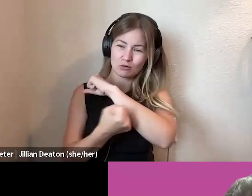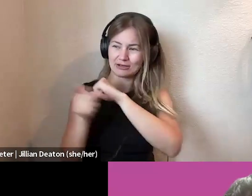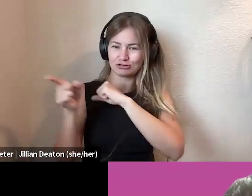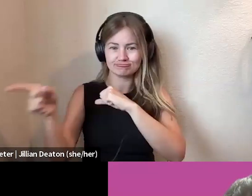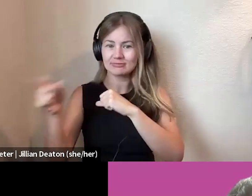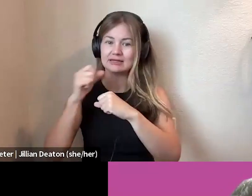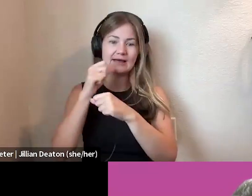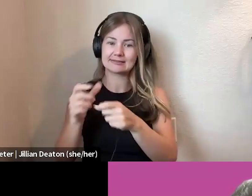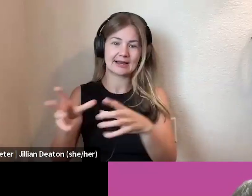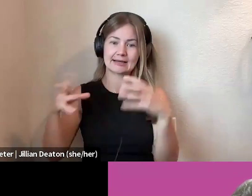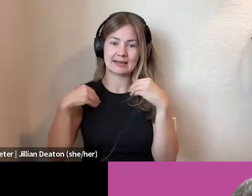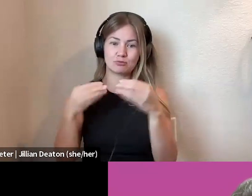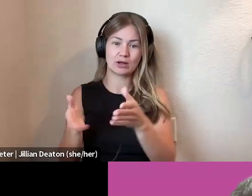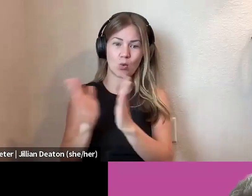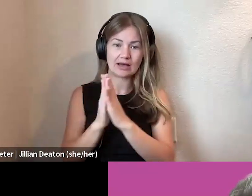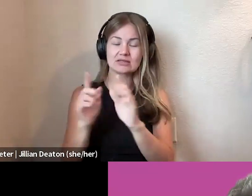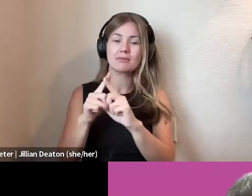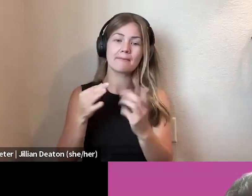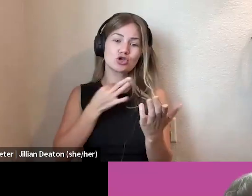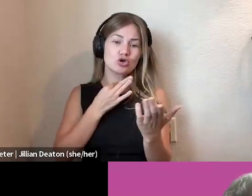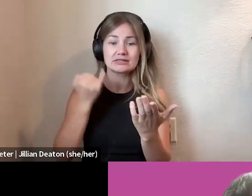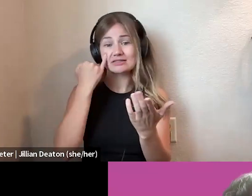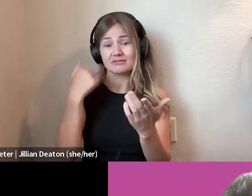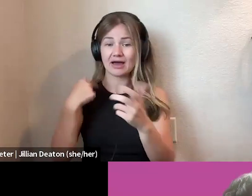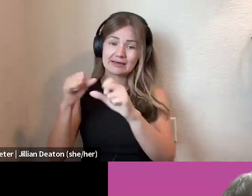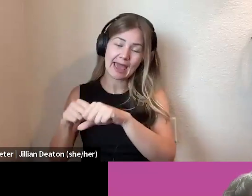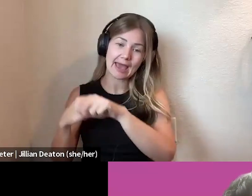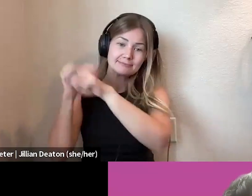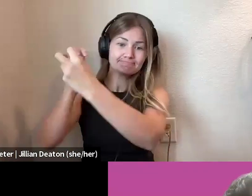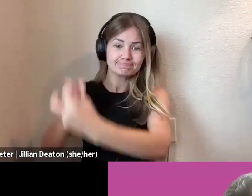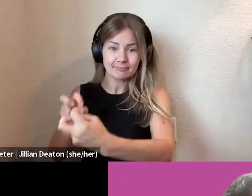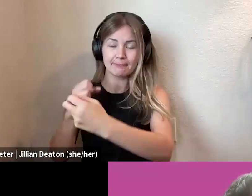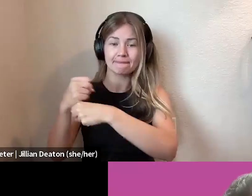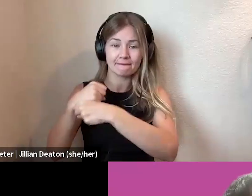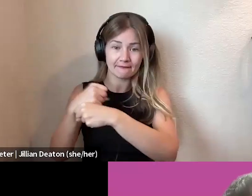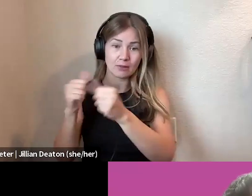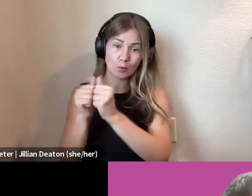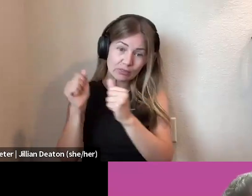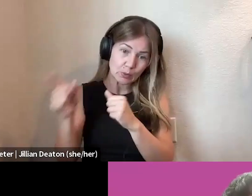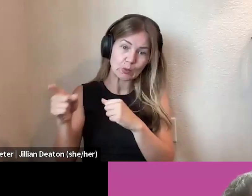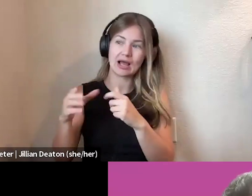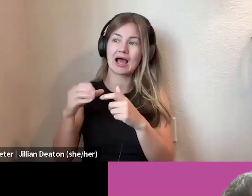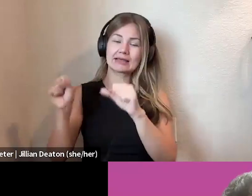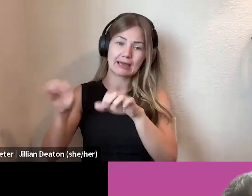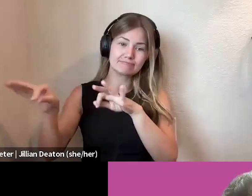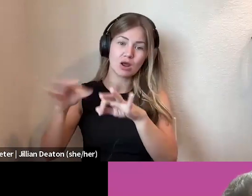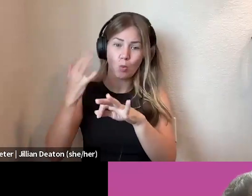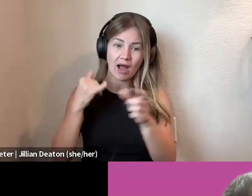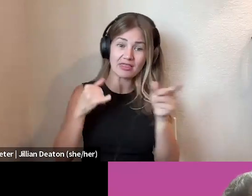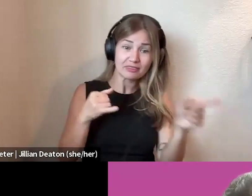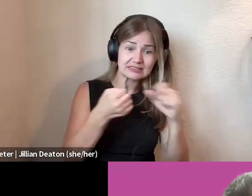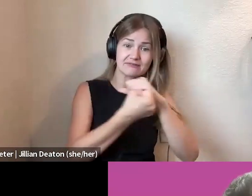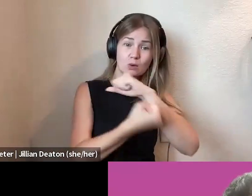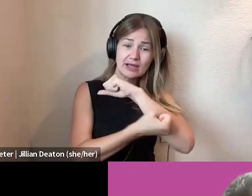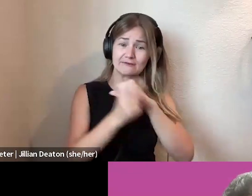I'd be curious if I could have a little coffee with you or have a minute to tell you why this organization is so important. I think we've got some things that are coming